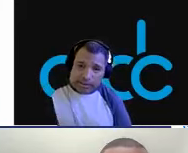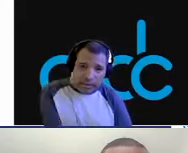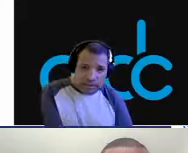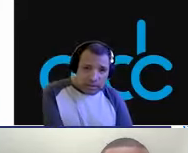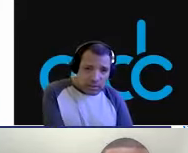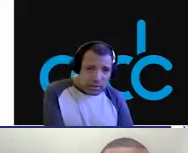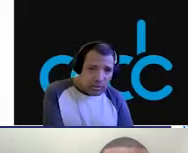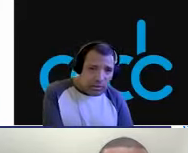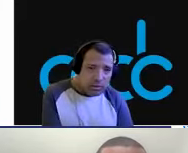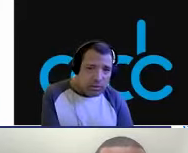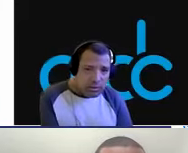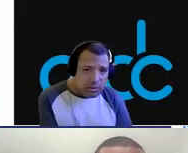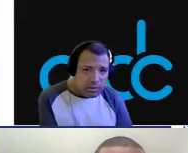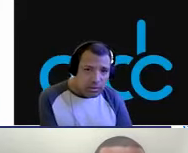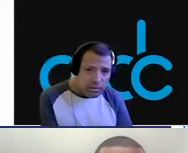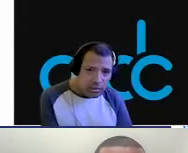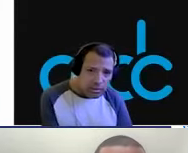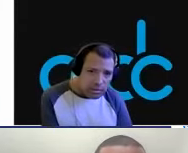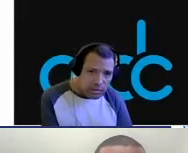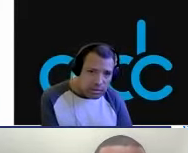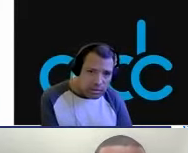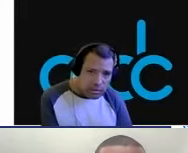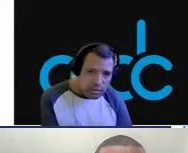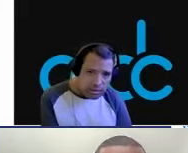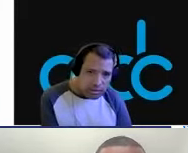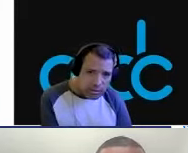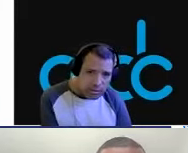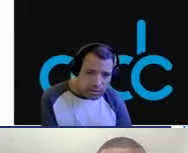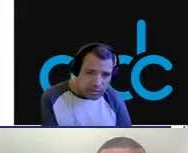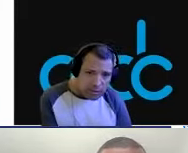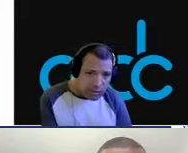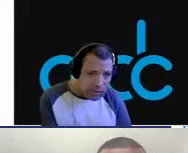appreciate it. Yeah.